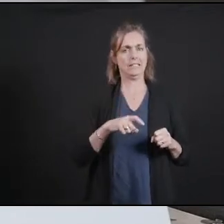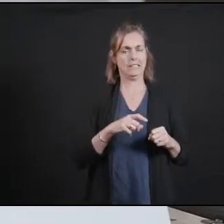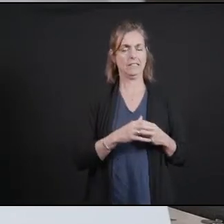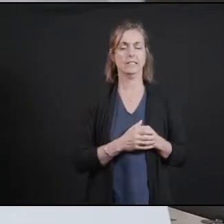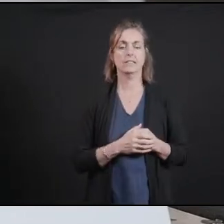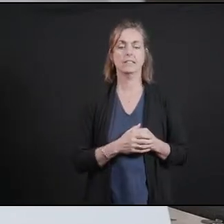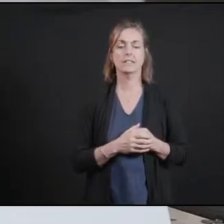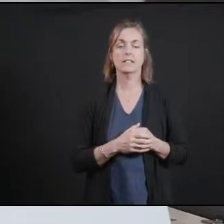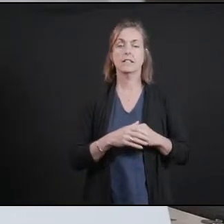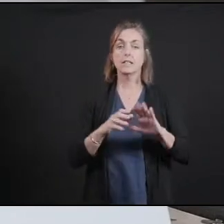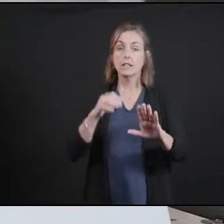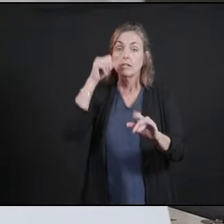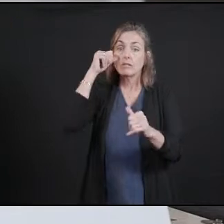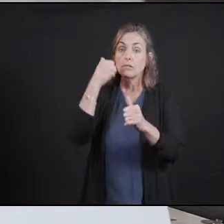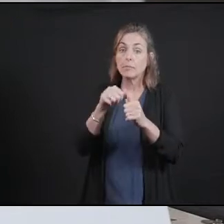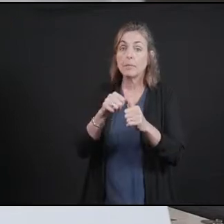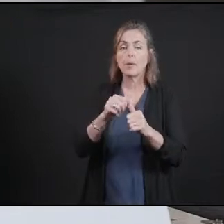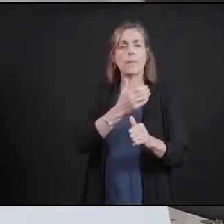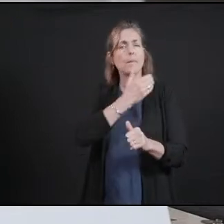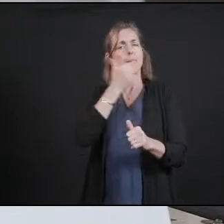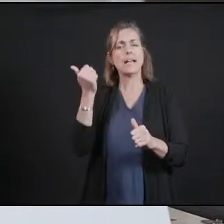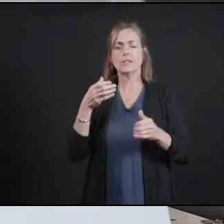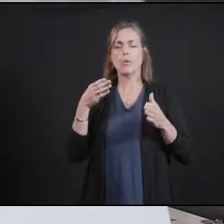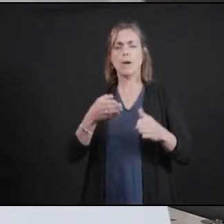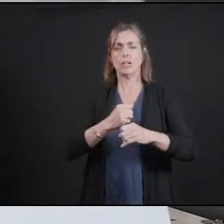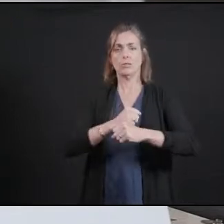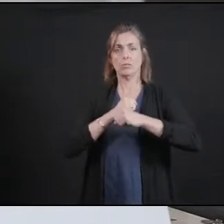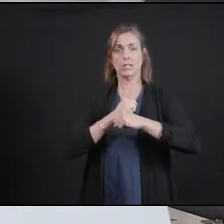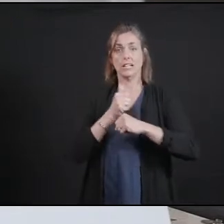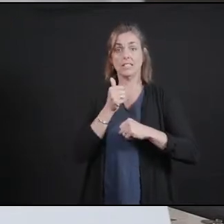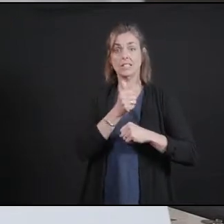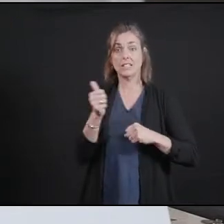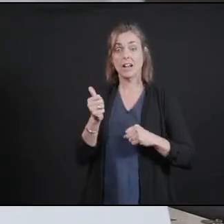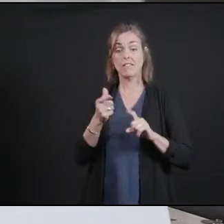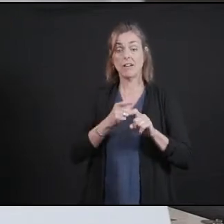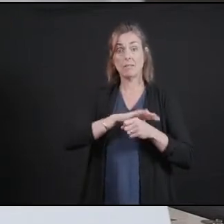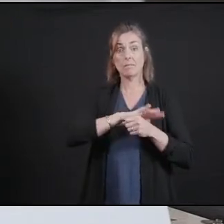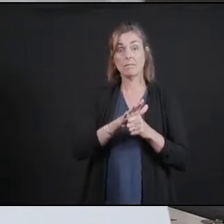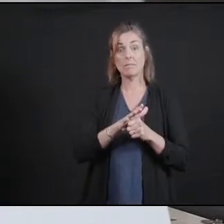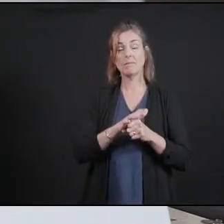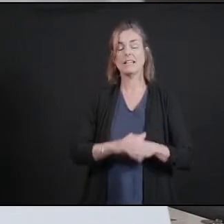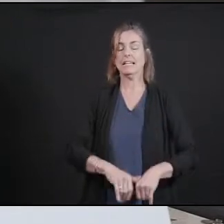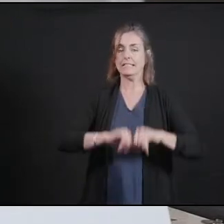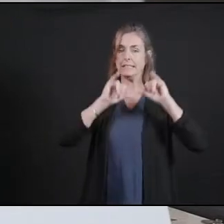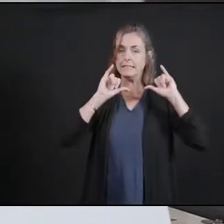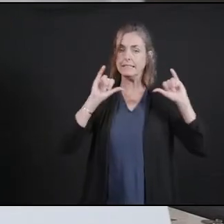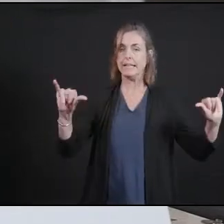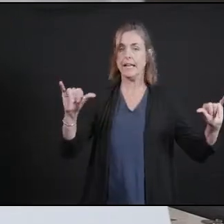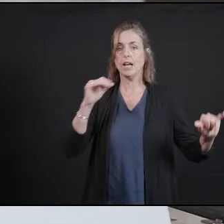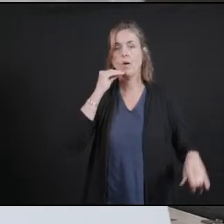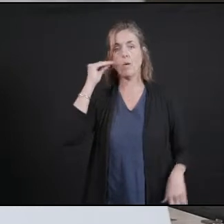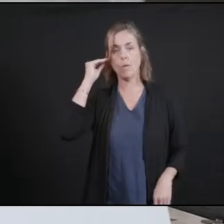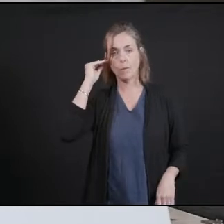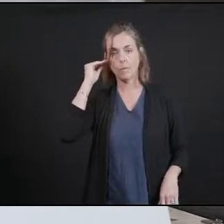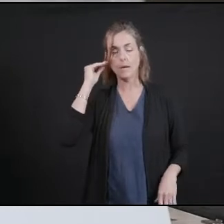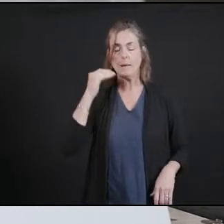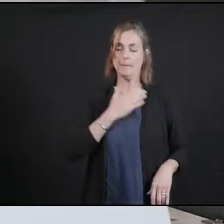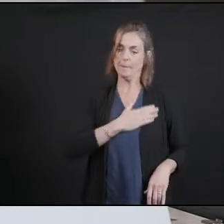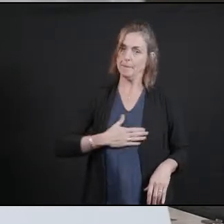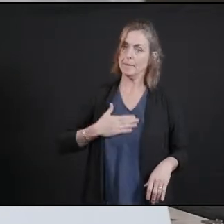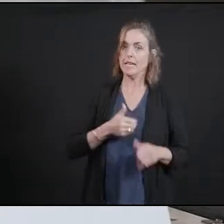not surgical masks or N95 masks, which are referred to as N95 respirators. Those are critical supplies